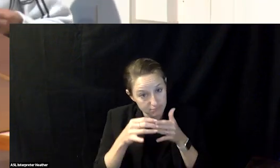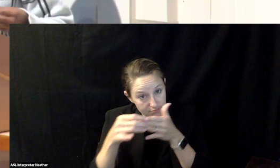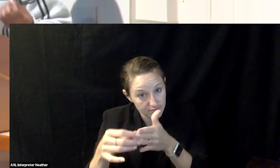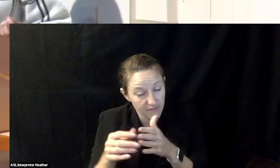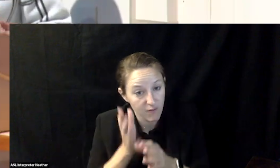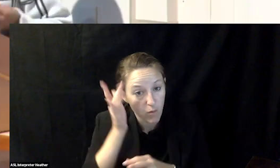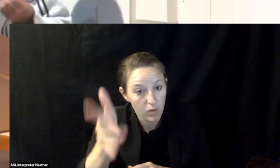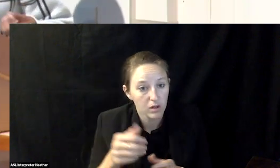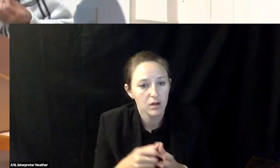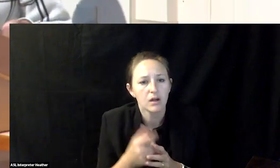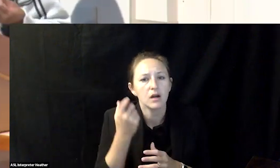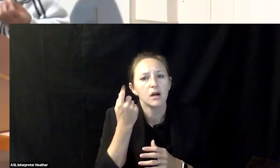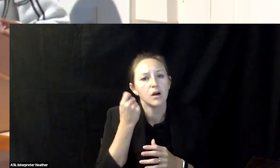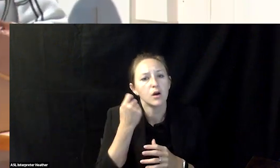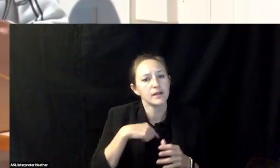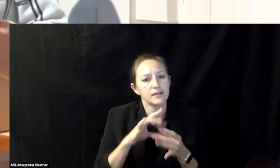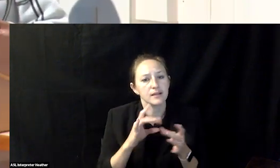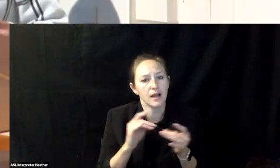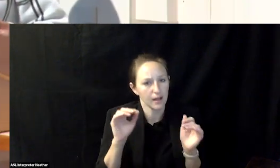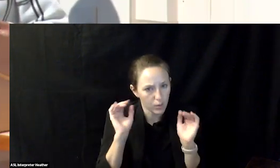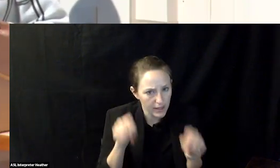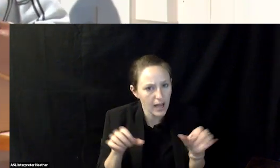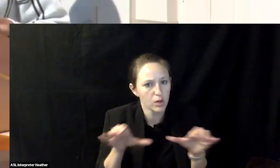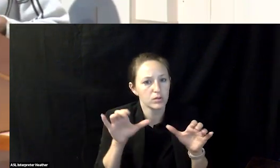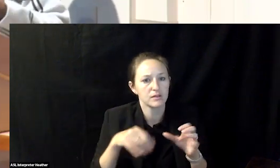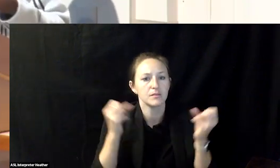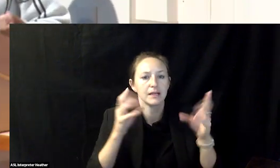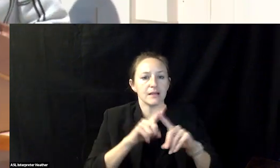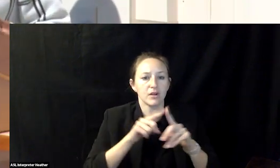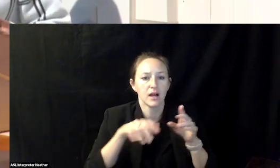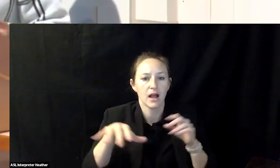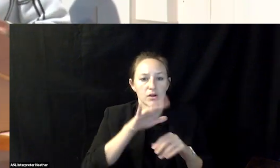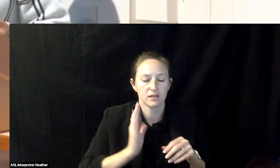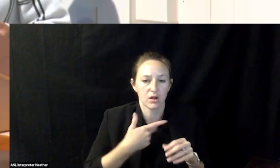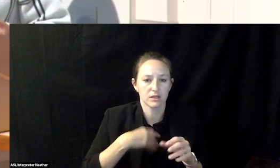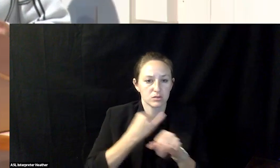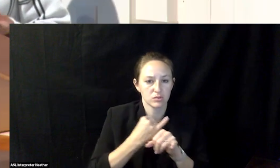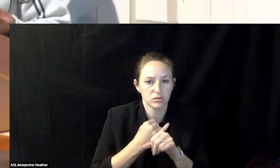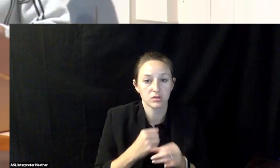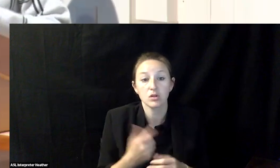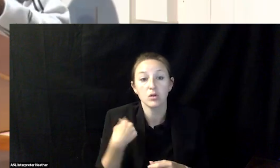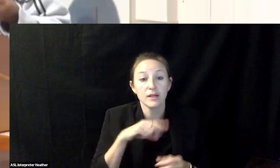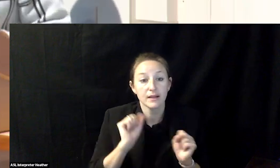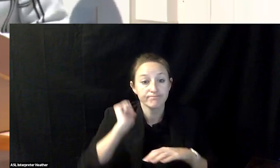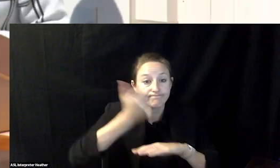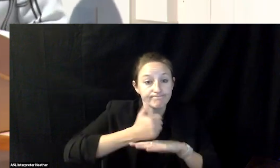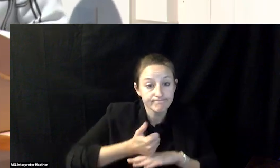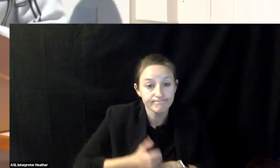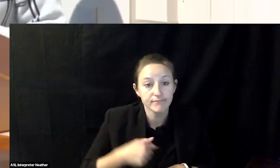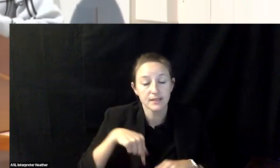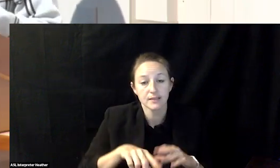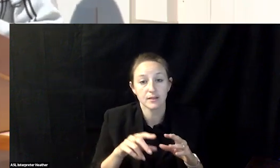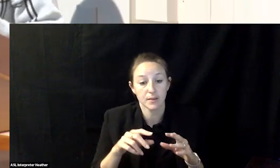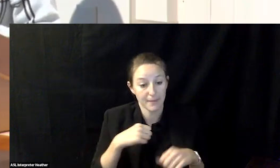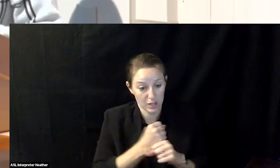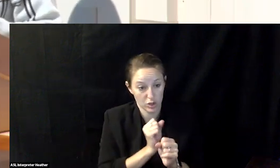say, we can do this in many areas of our institution. We can embed these principles to make sure that we are an accessible campus